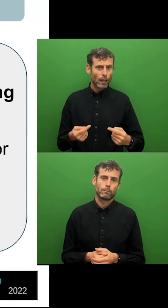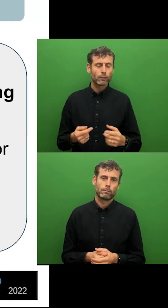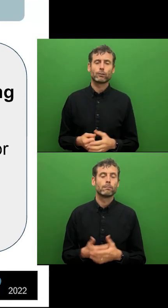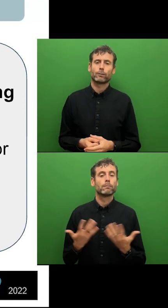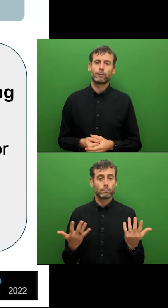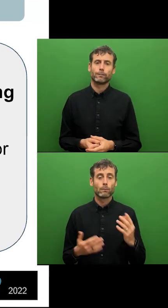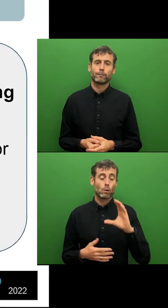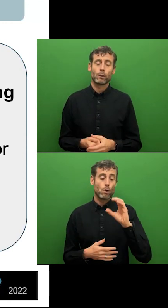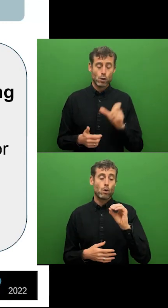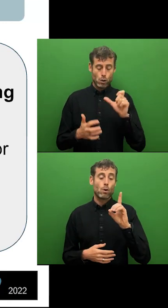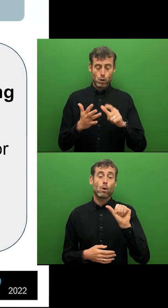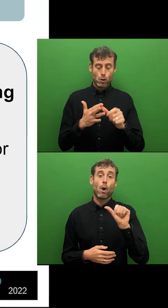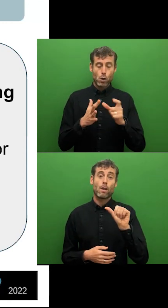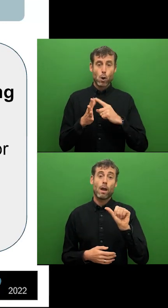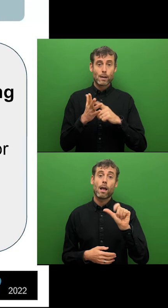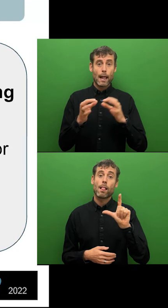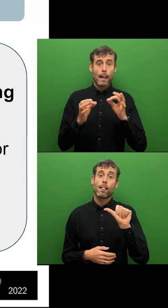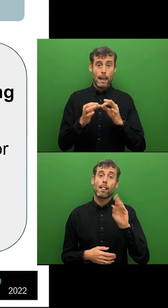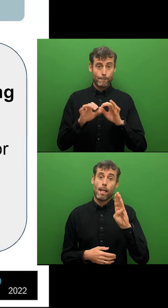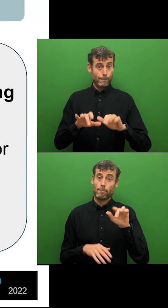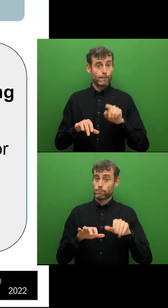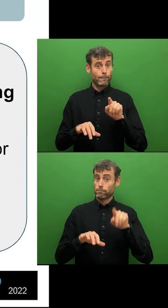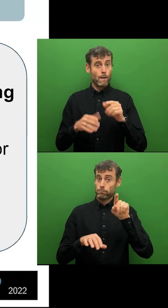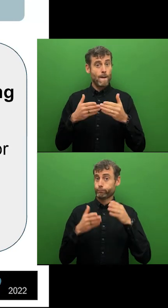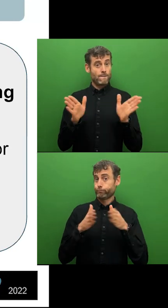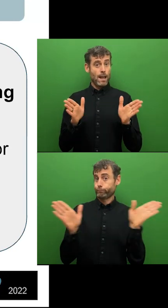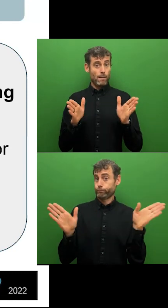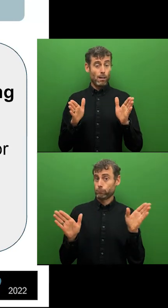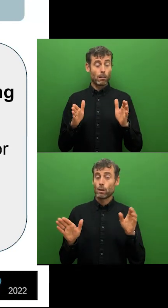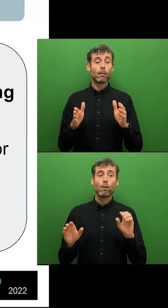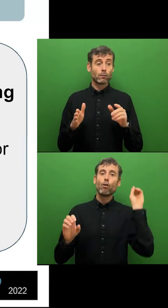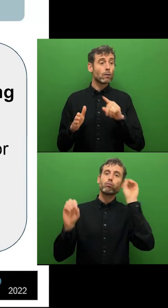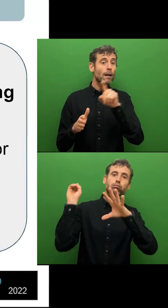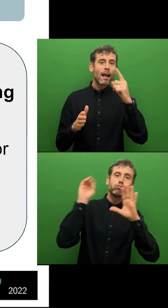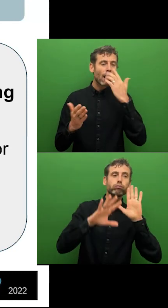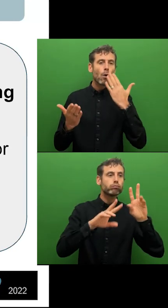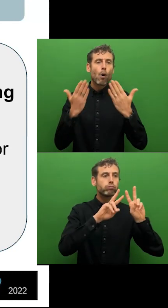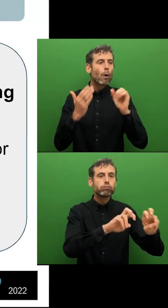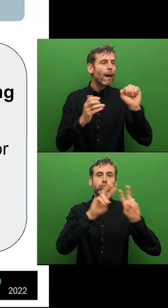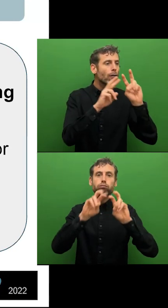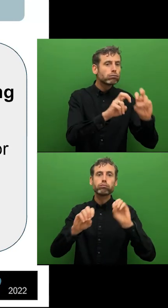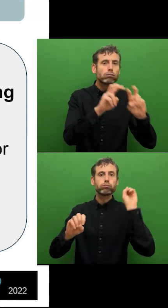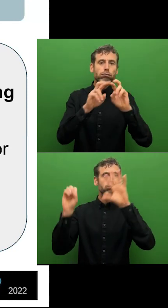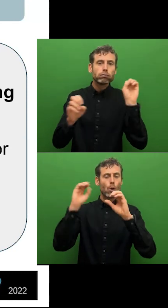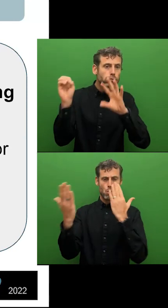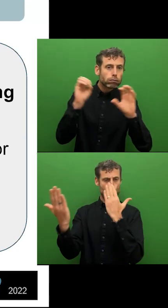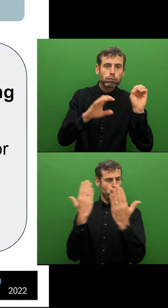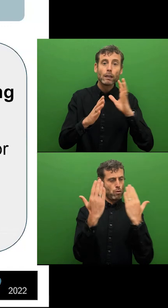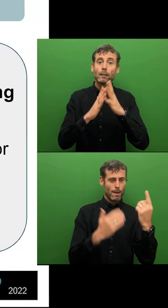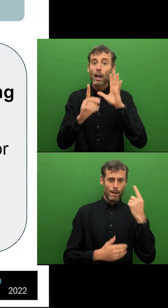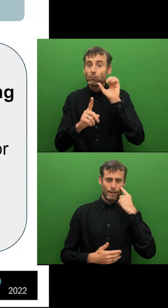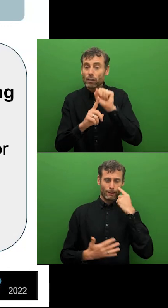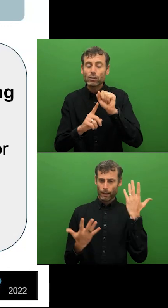challenges. The CodaLab platform will remain available to make it easier for everyone to compare results on sign recognition,